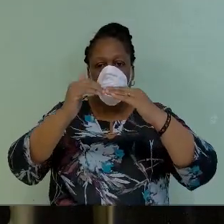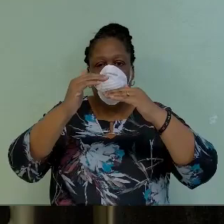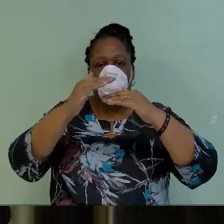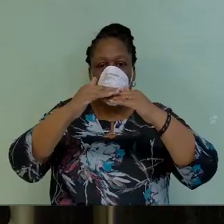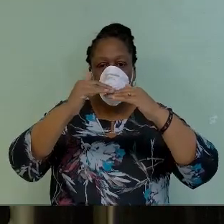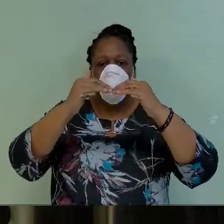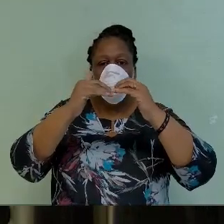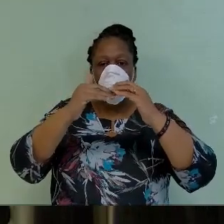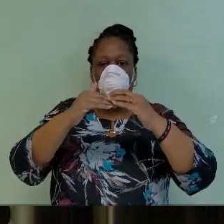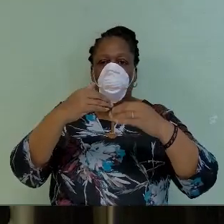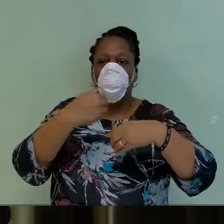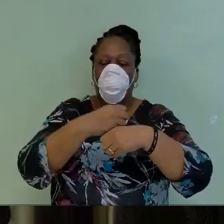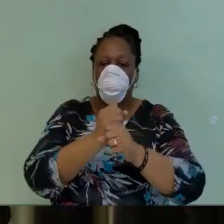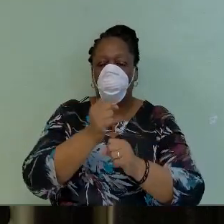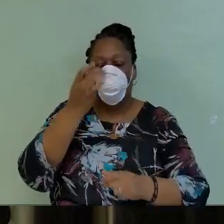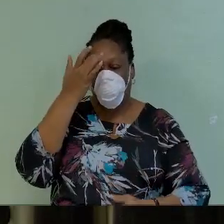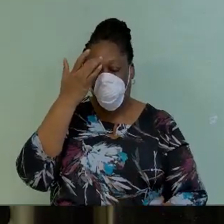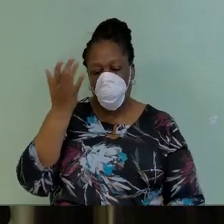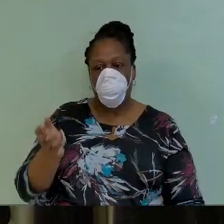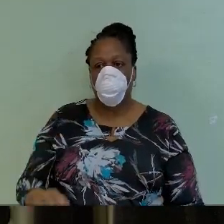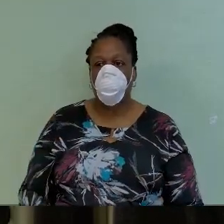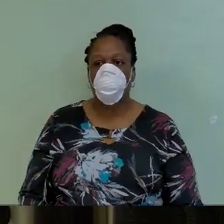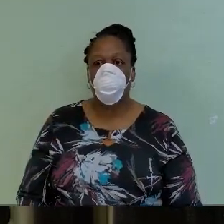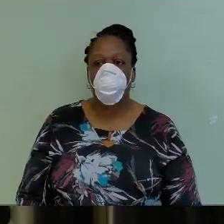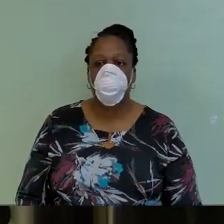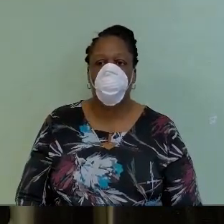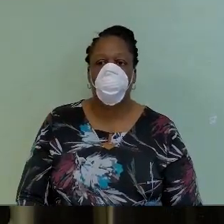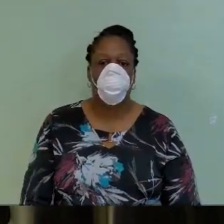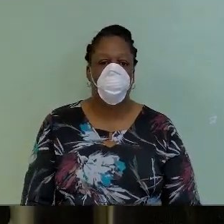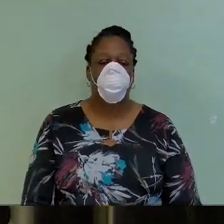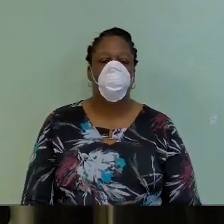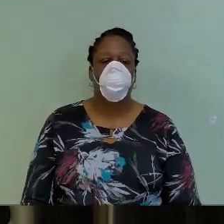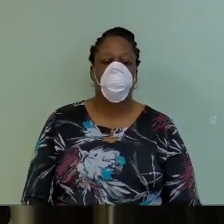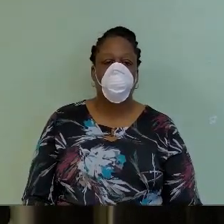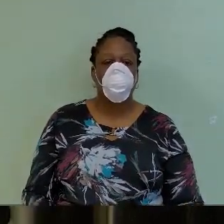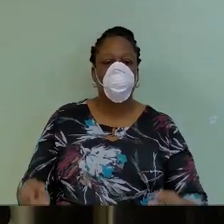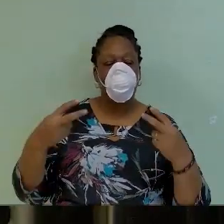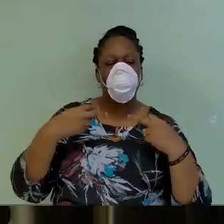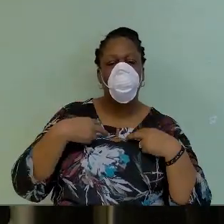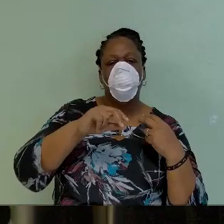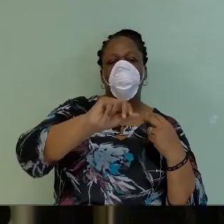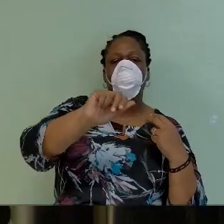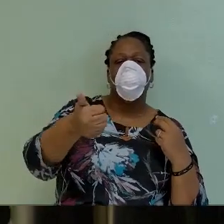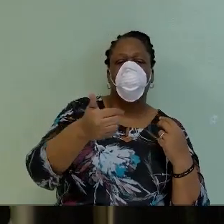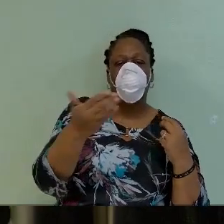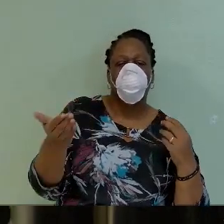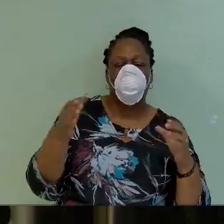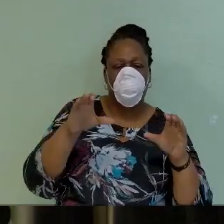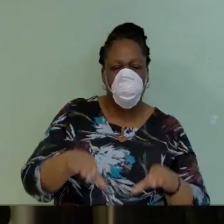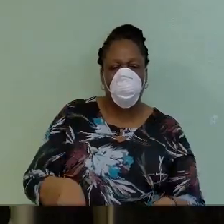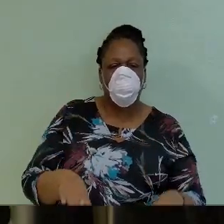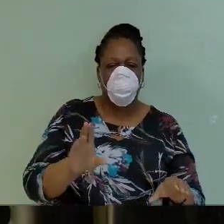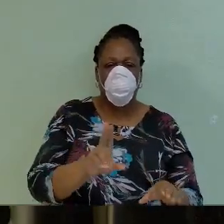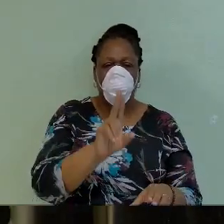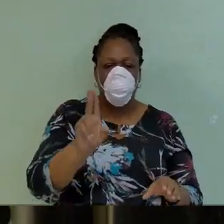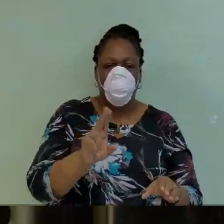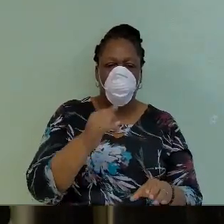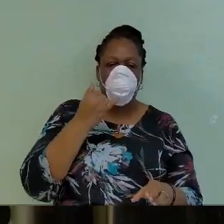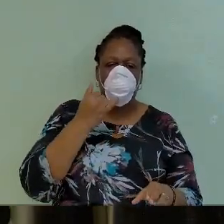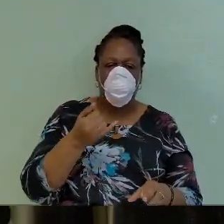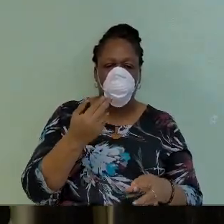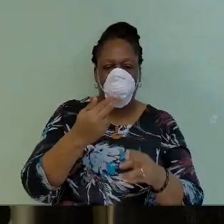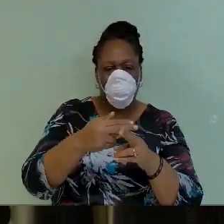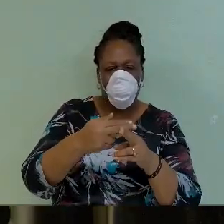note would be something like ammonia. You have to also be careful when you're